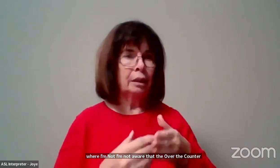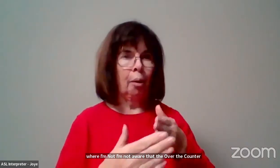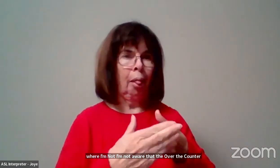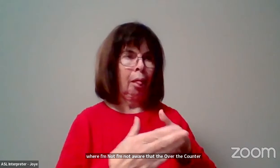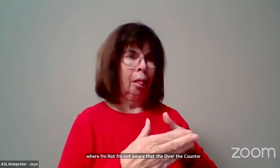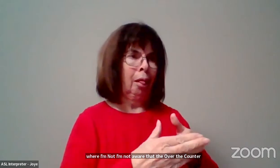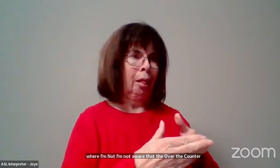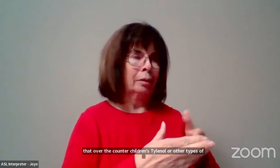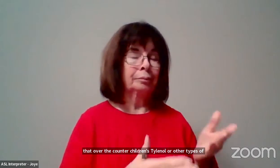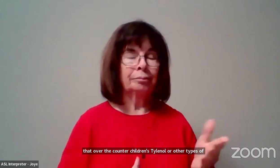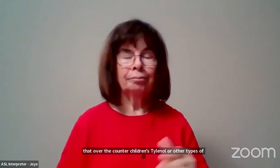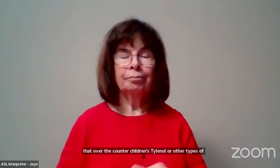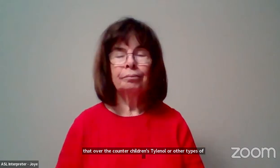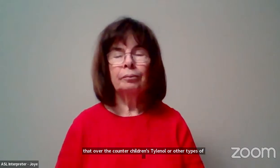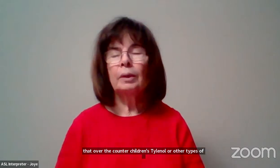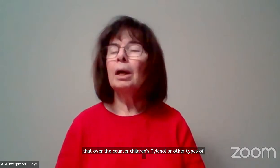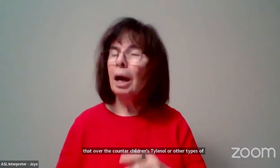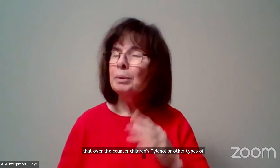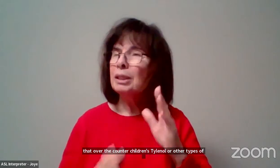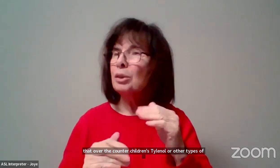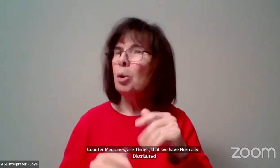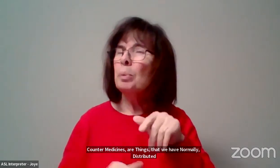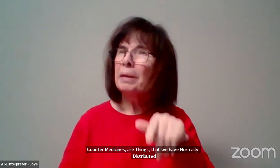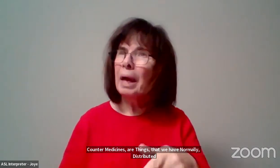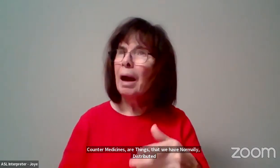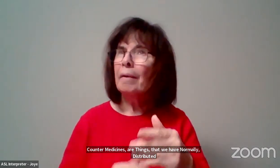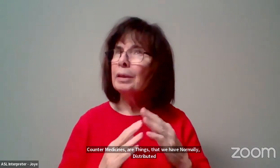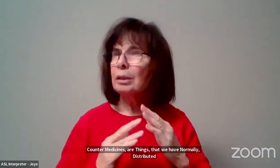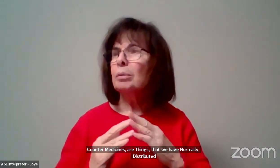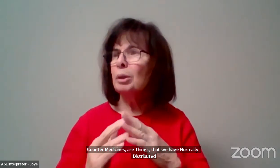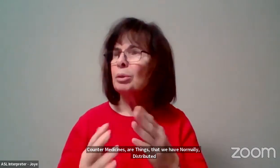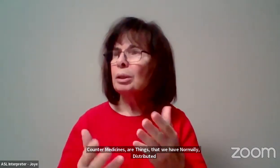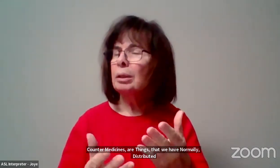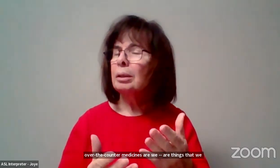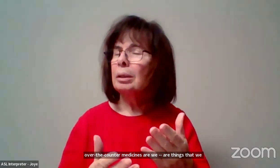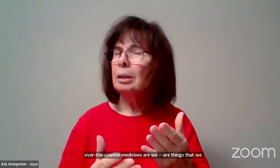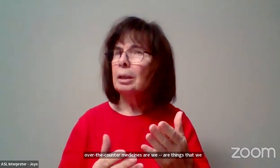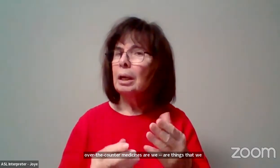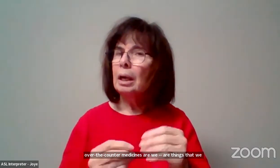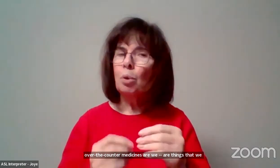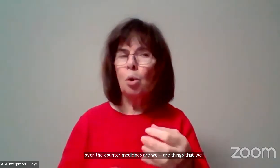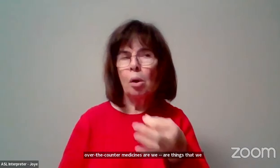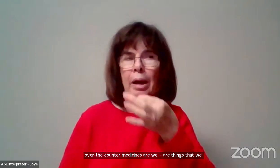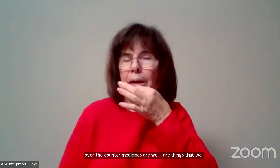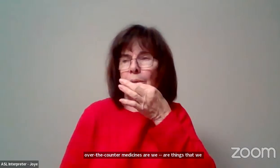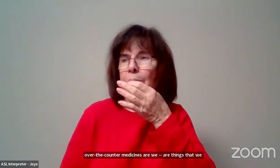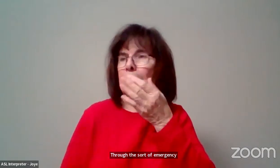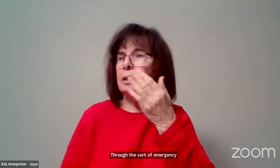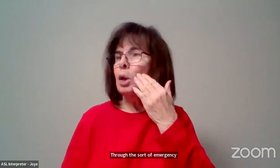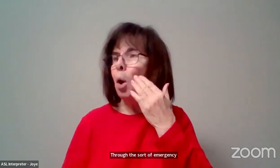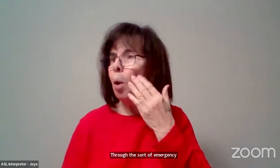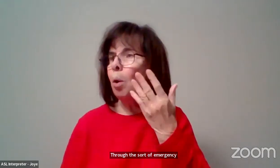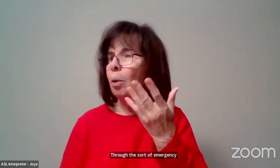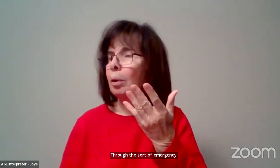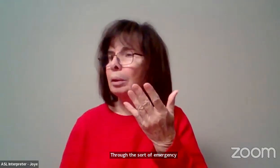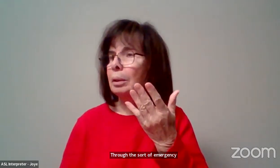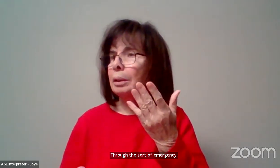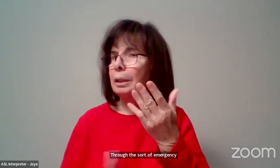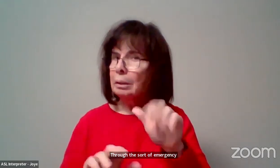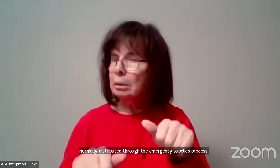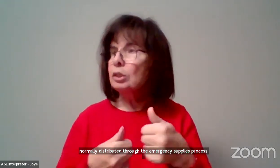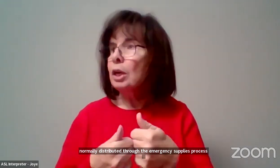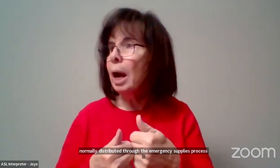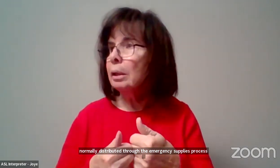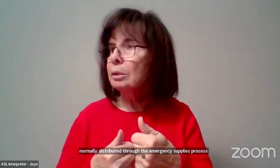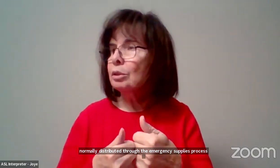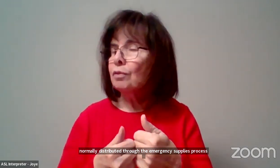hoping, actually, by putting it out there, I'm just hoping that the community and more of the experts can just know that's a challenge for